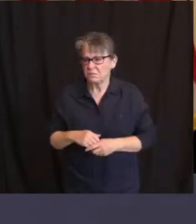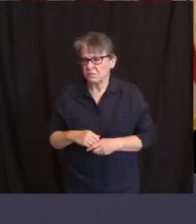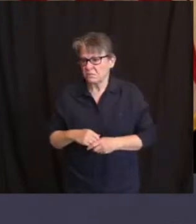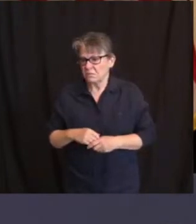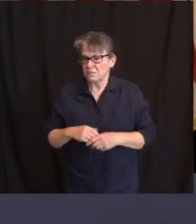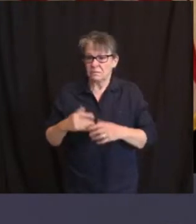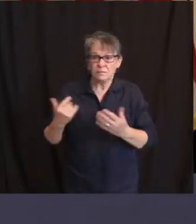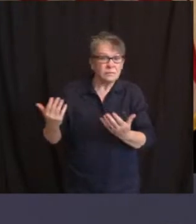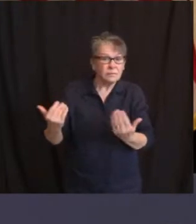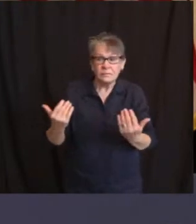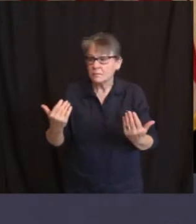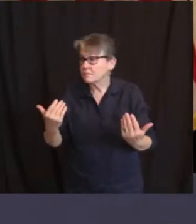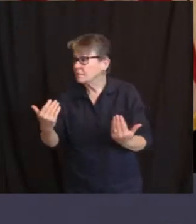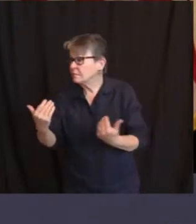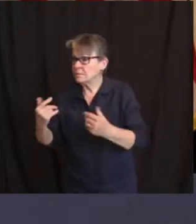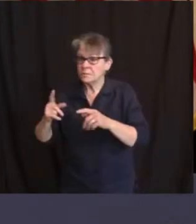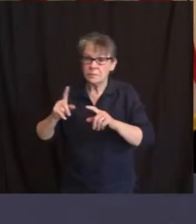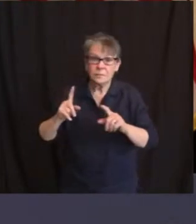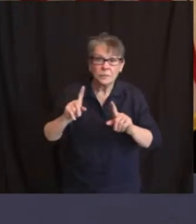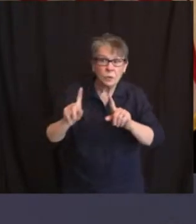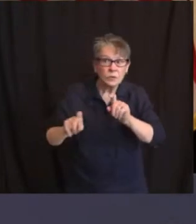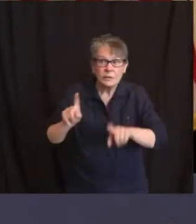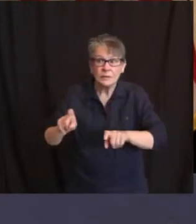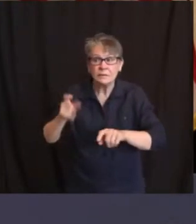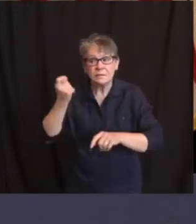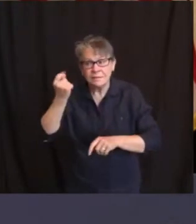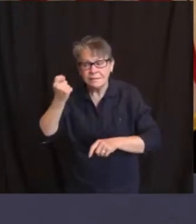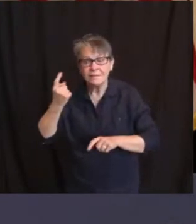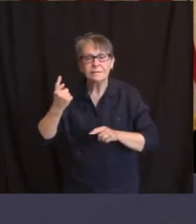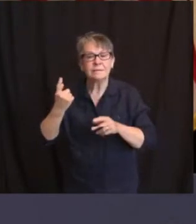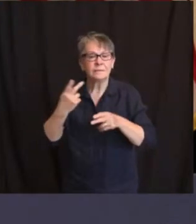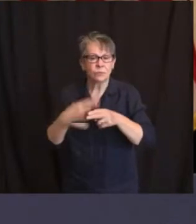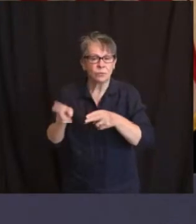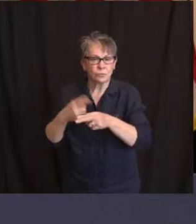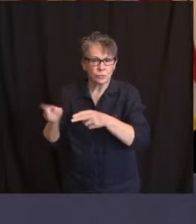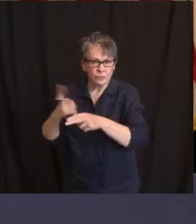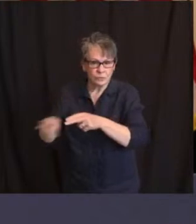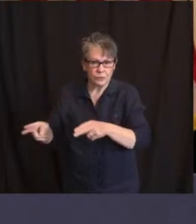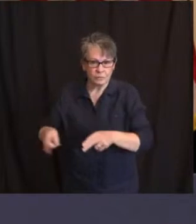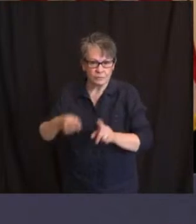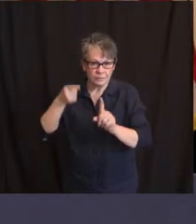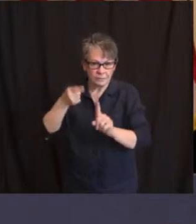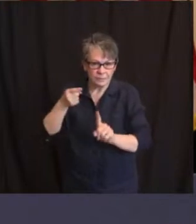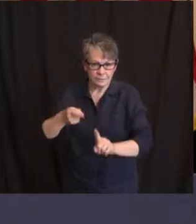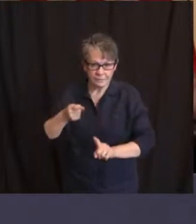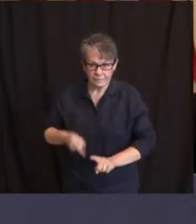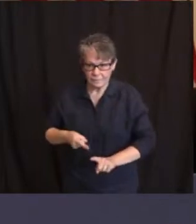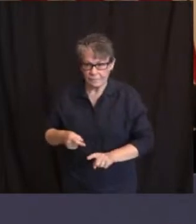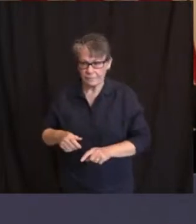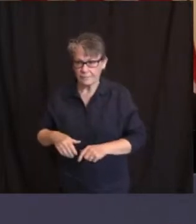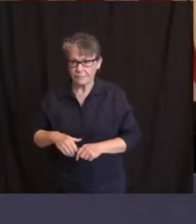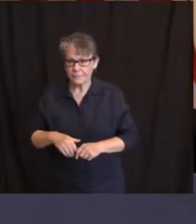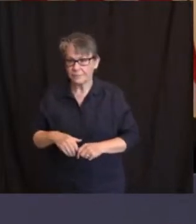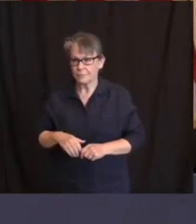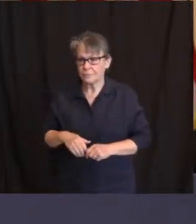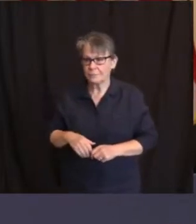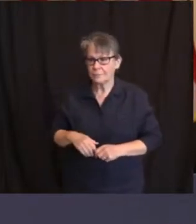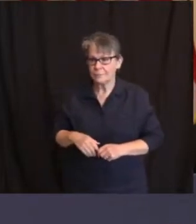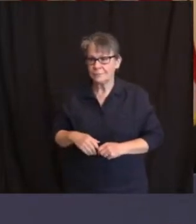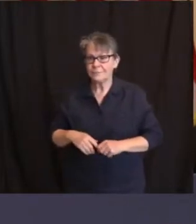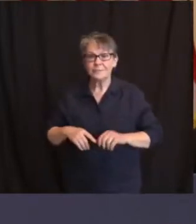good afternoon. Good afternoon, Governor. I'll surprise you and say that I only have one question today. Wait, hold on a second.